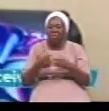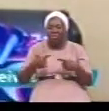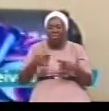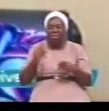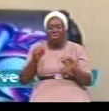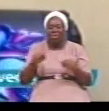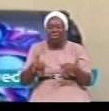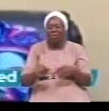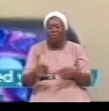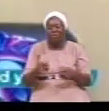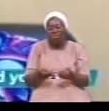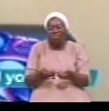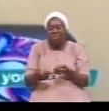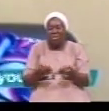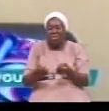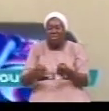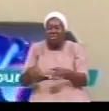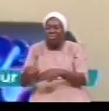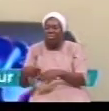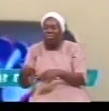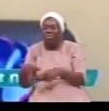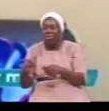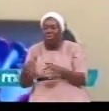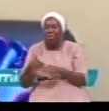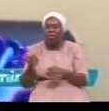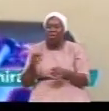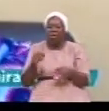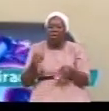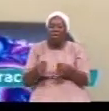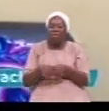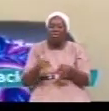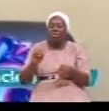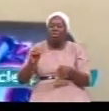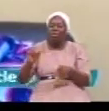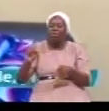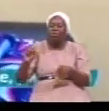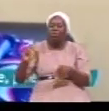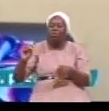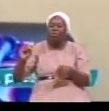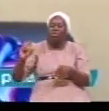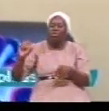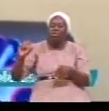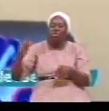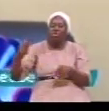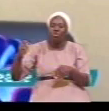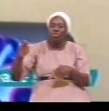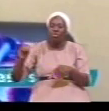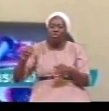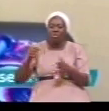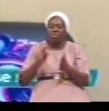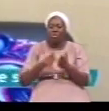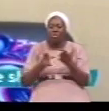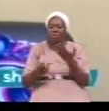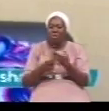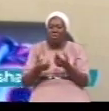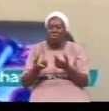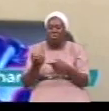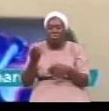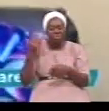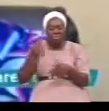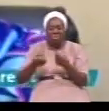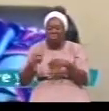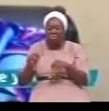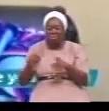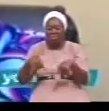I managed it to go out. But as the Oshobo Crusade was coming this day, our pastor always said we should go out for publicity.